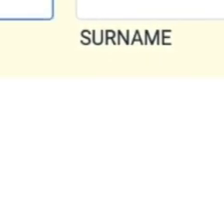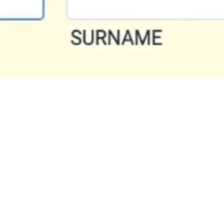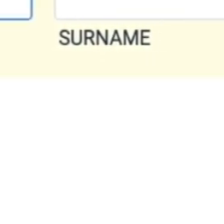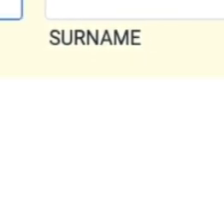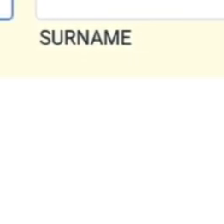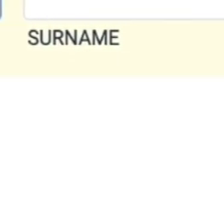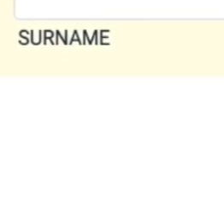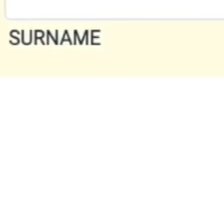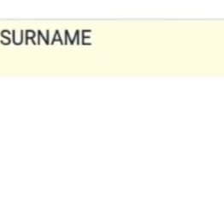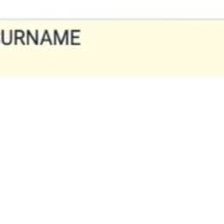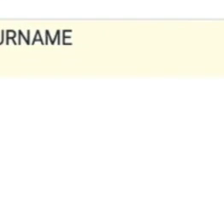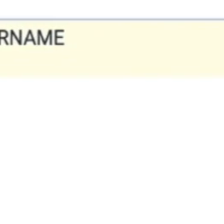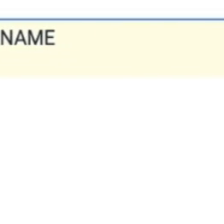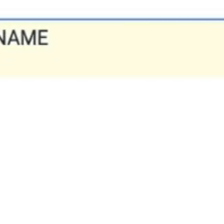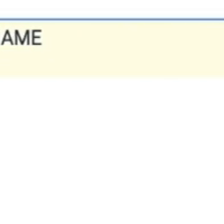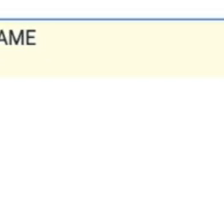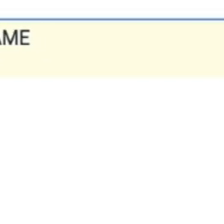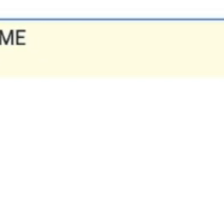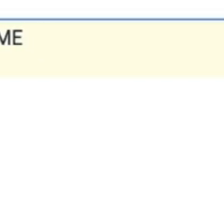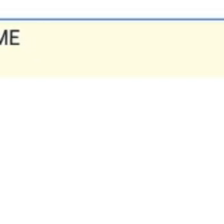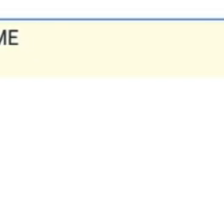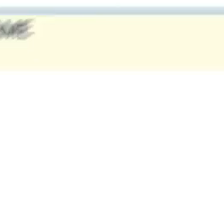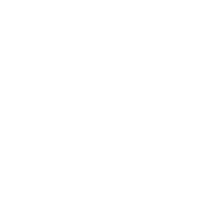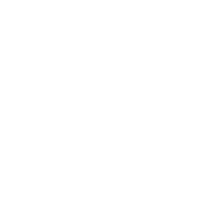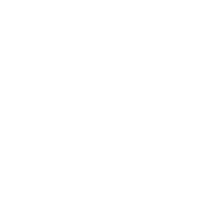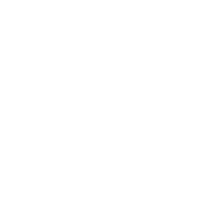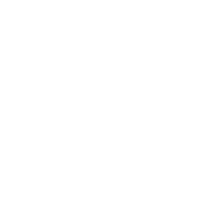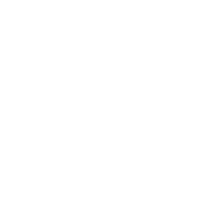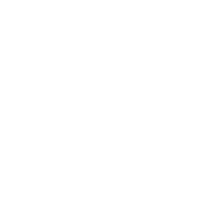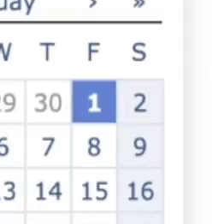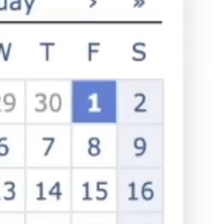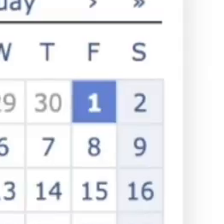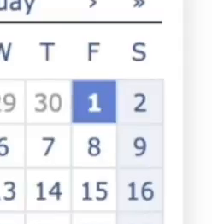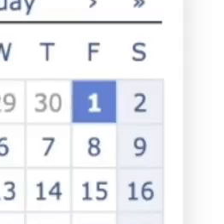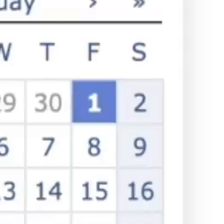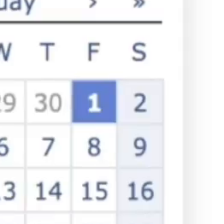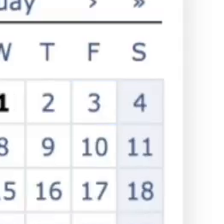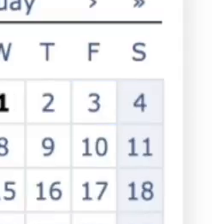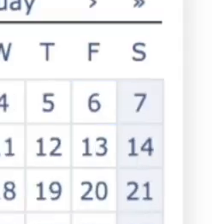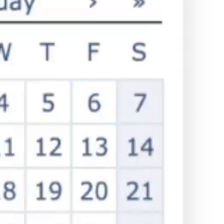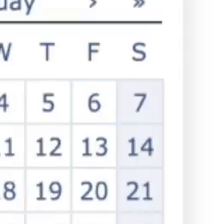name, middle name, surname, your date of birth,